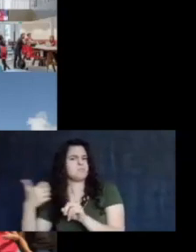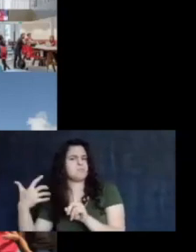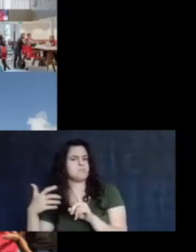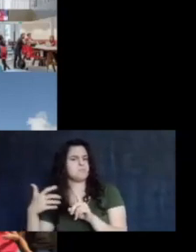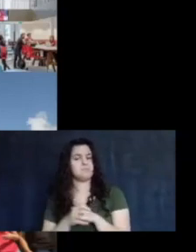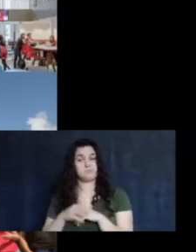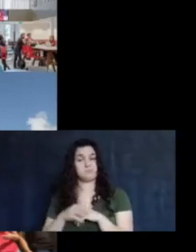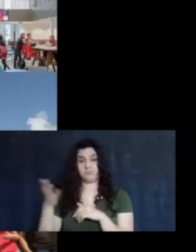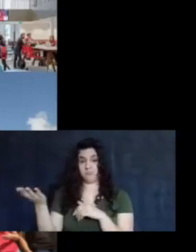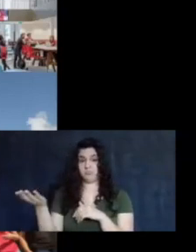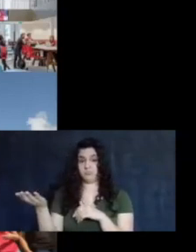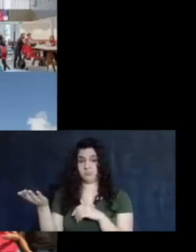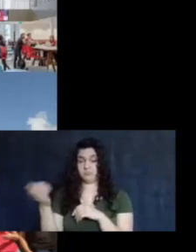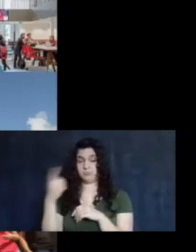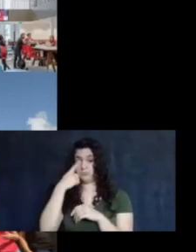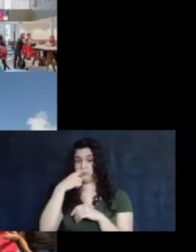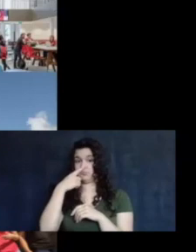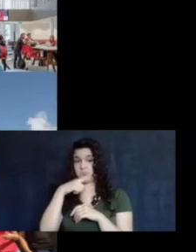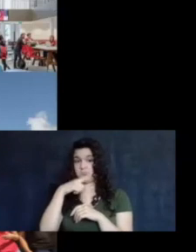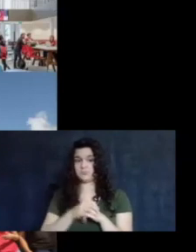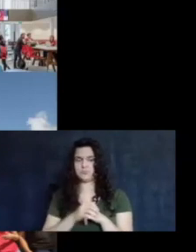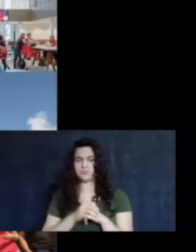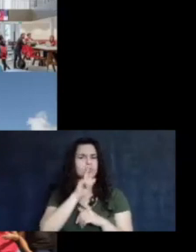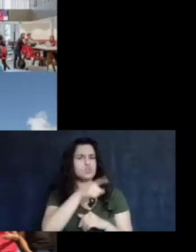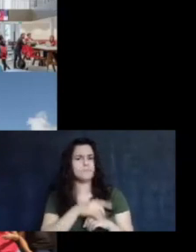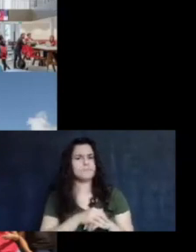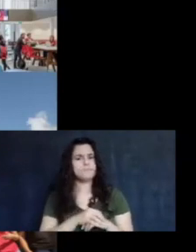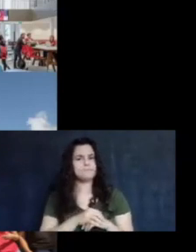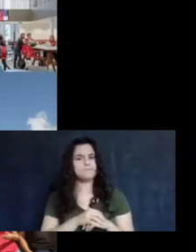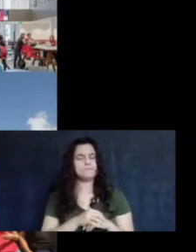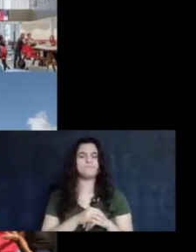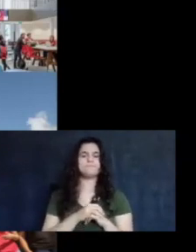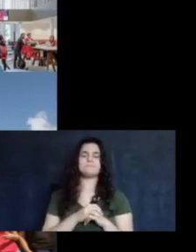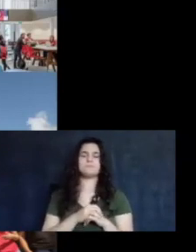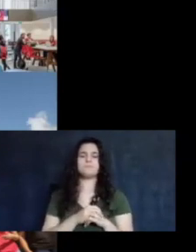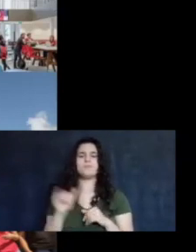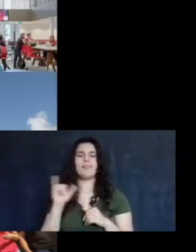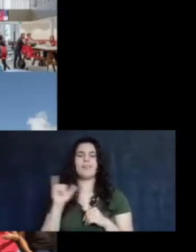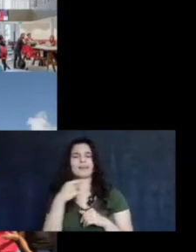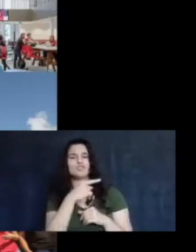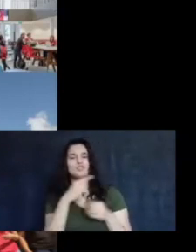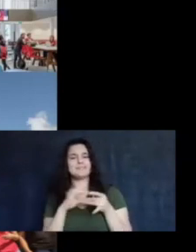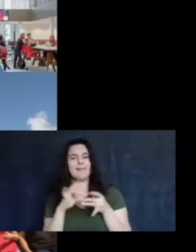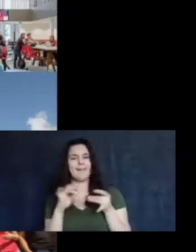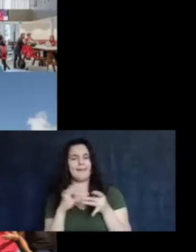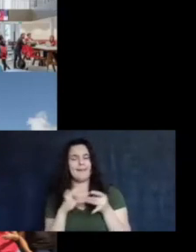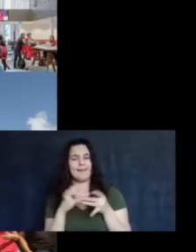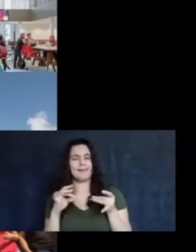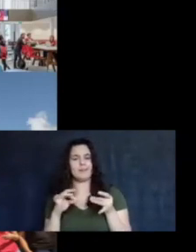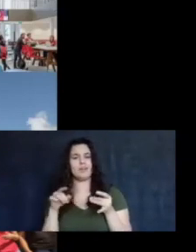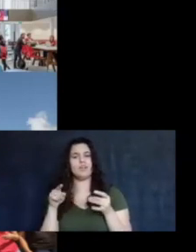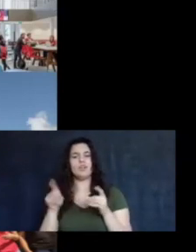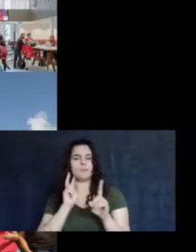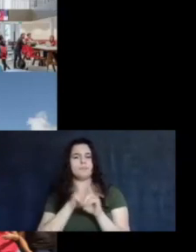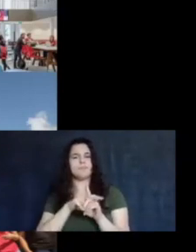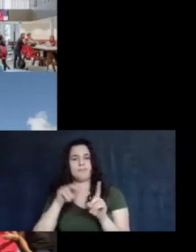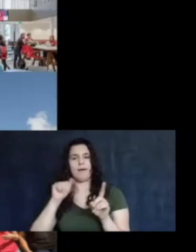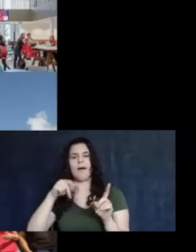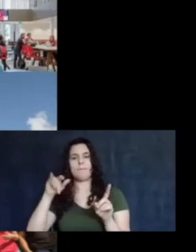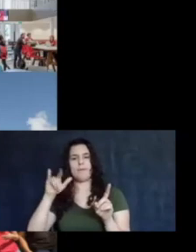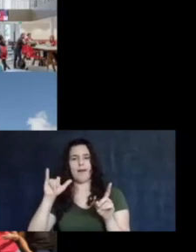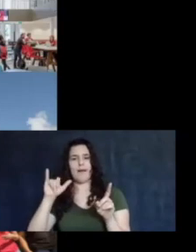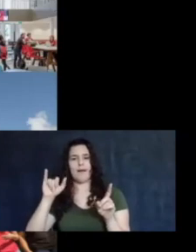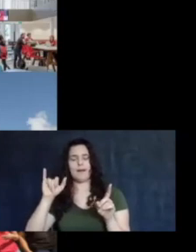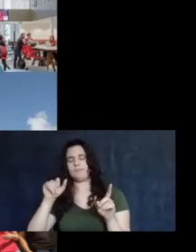Dr. Welch, you want to take that part? Sure. Like Stephanie said, you go through Apply Texas,